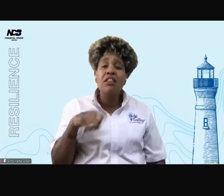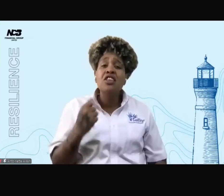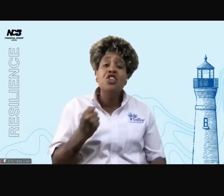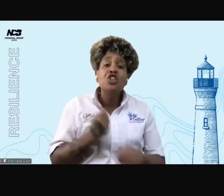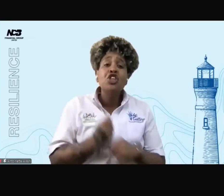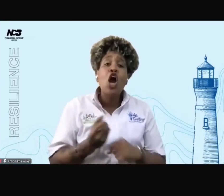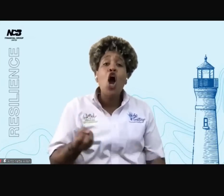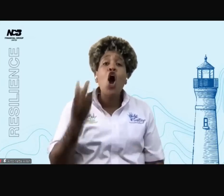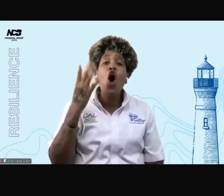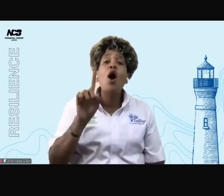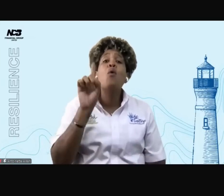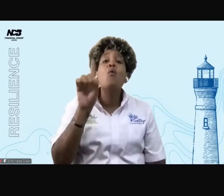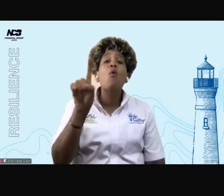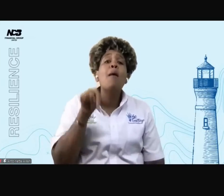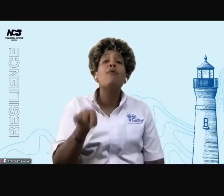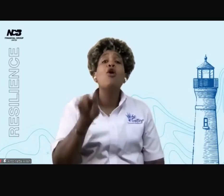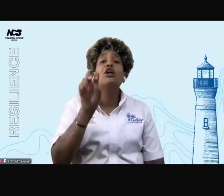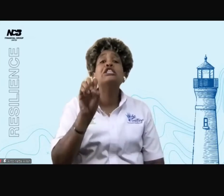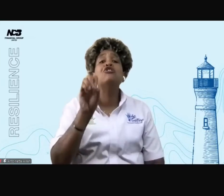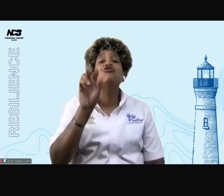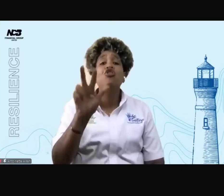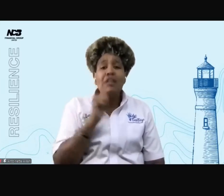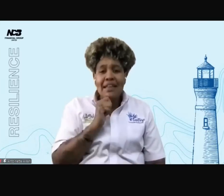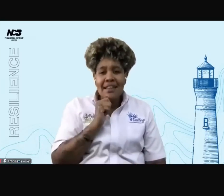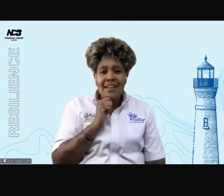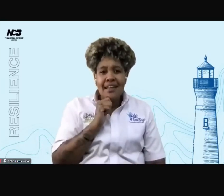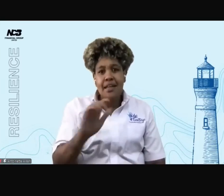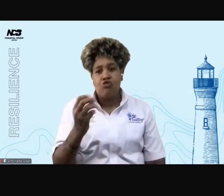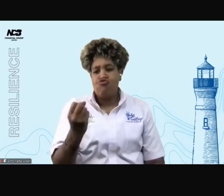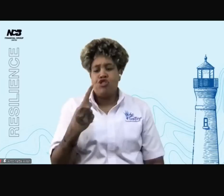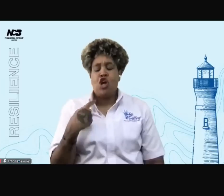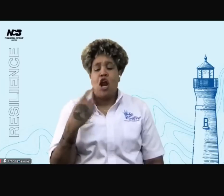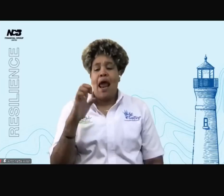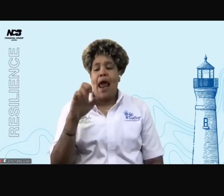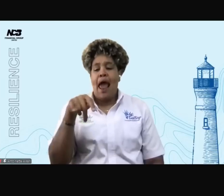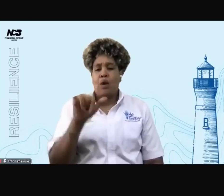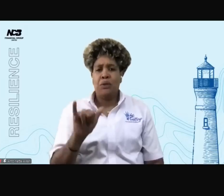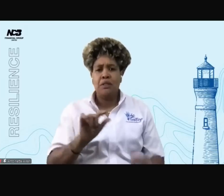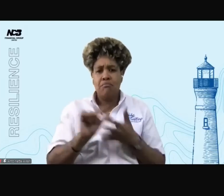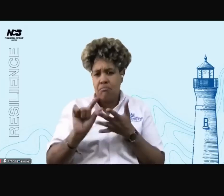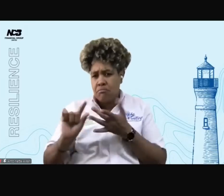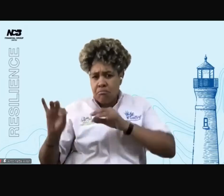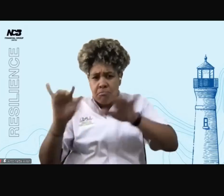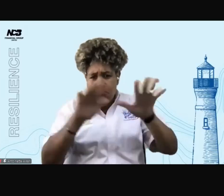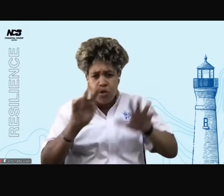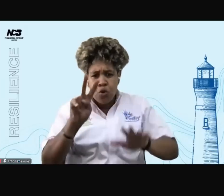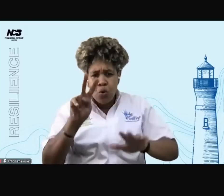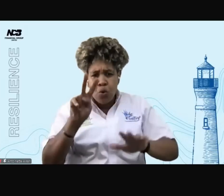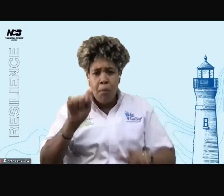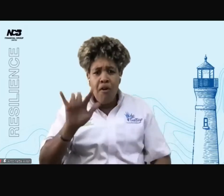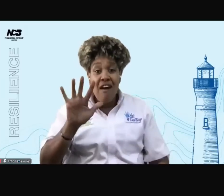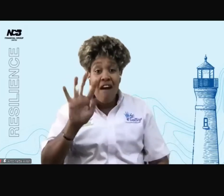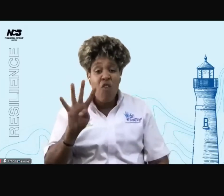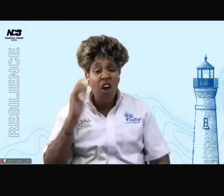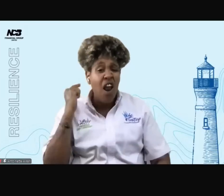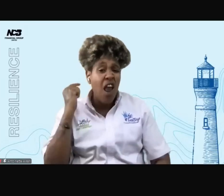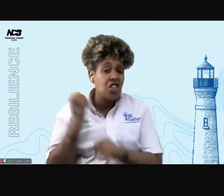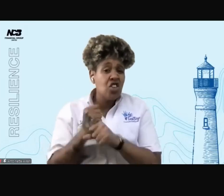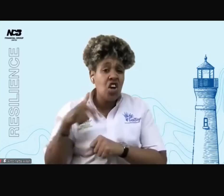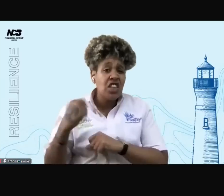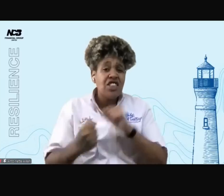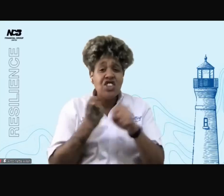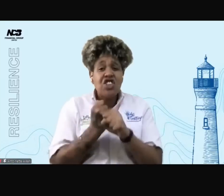year, 1.03. And return on equity, 2.54 last year. This year,